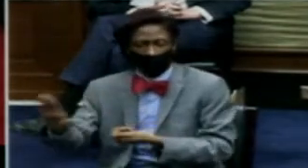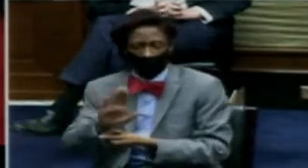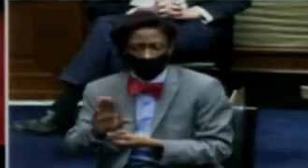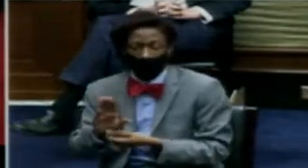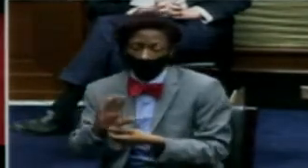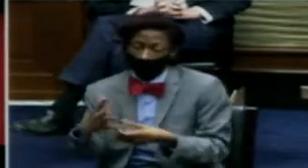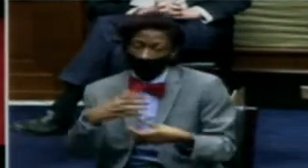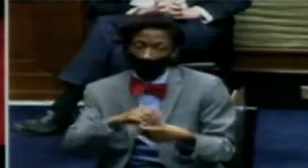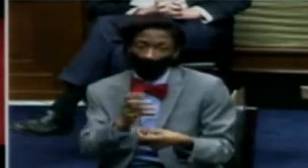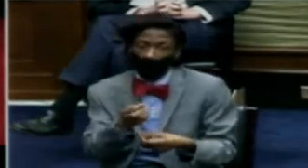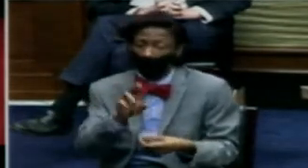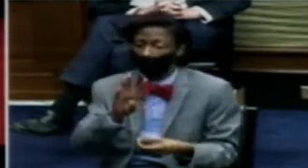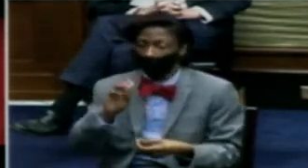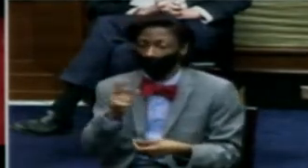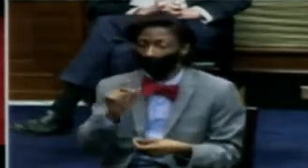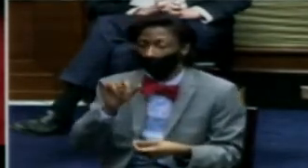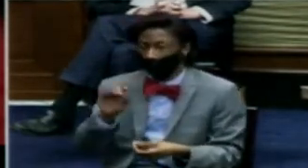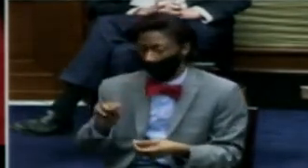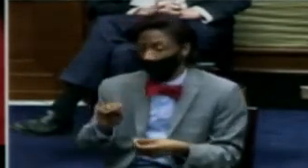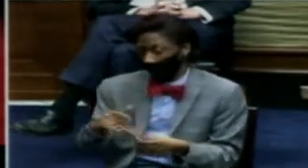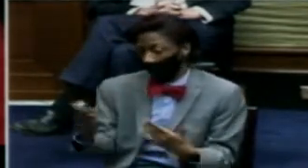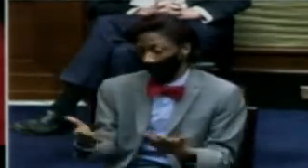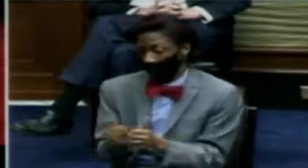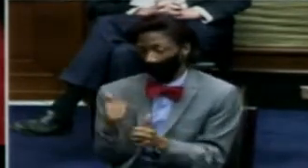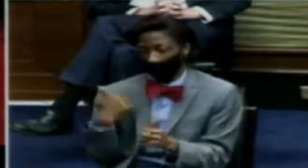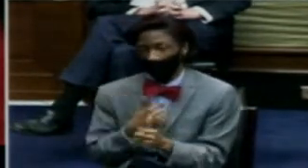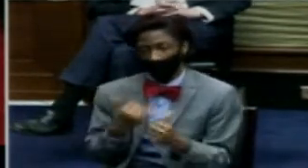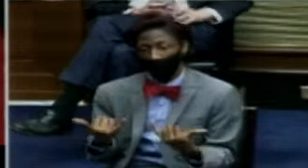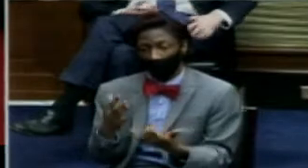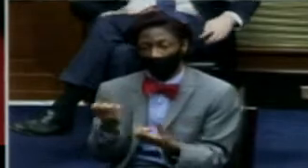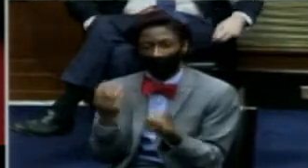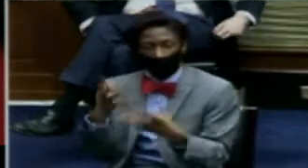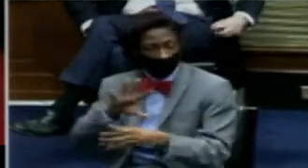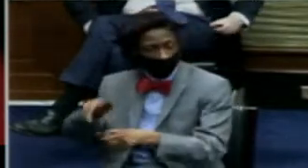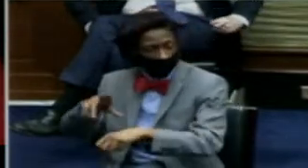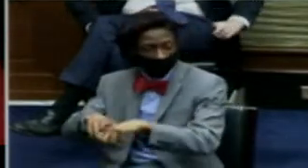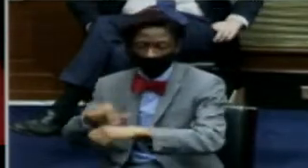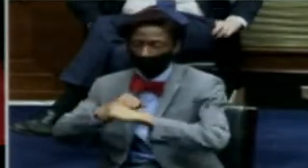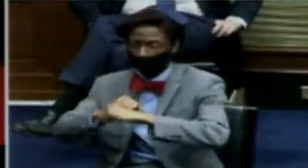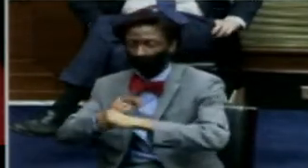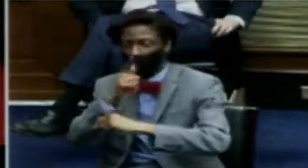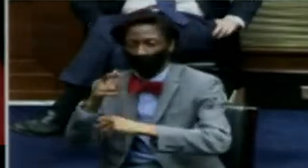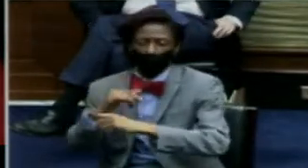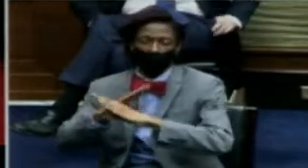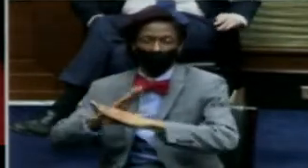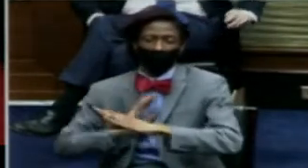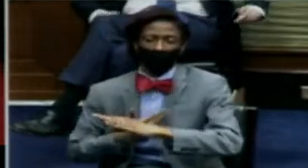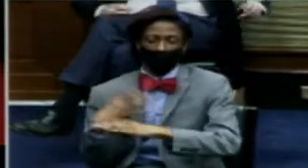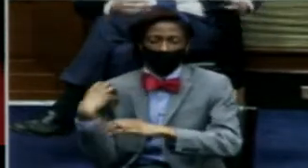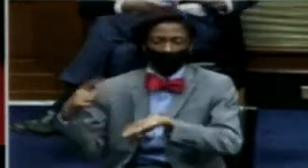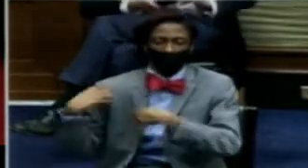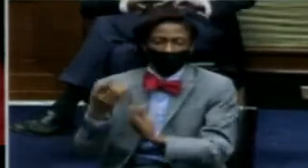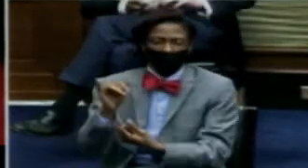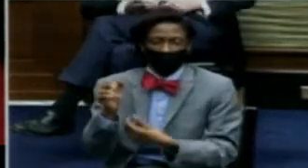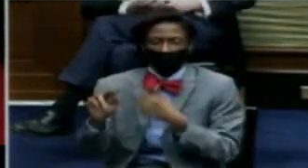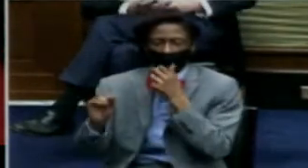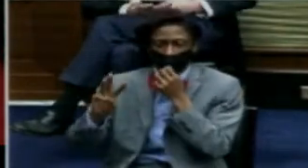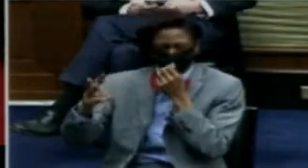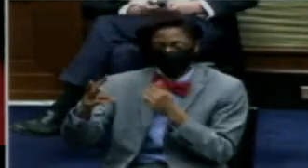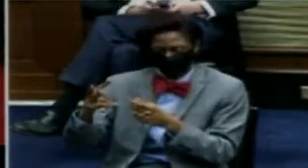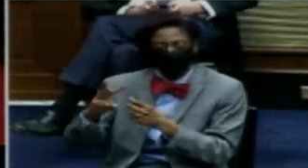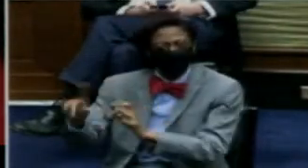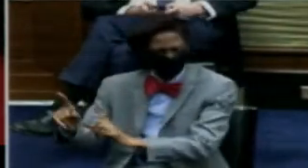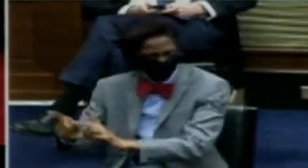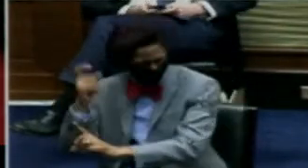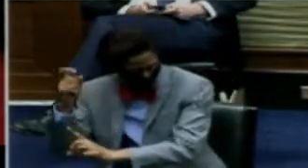Wingo, who is with us today, and many of the National Guard who have protected our capital since January 6th come from the